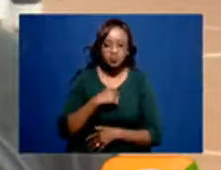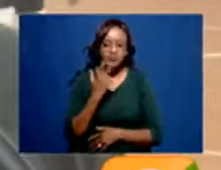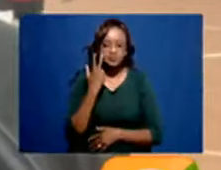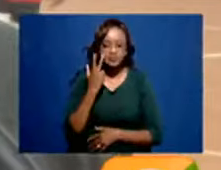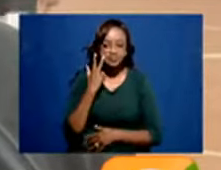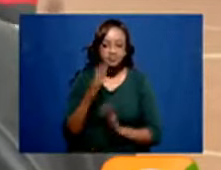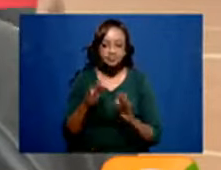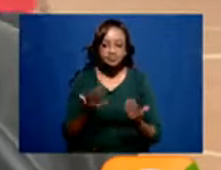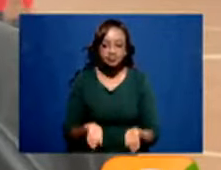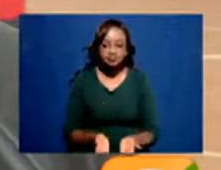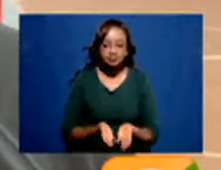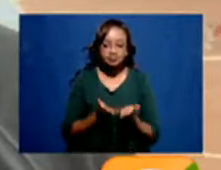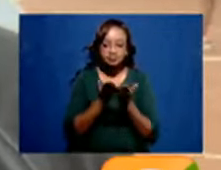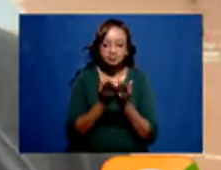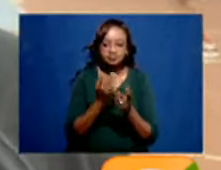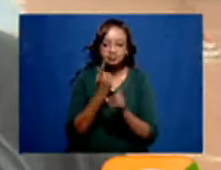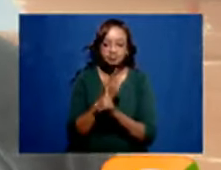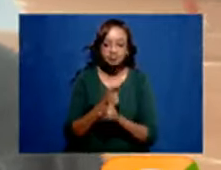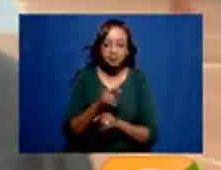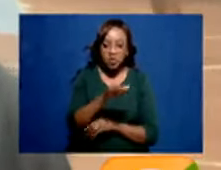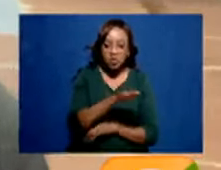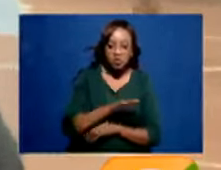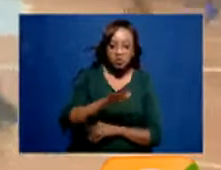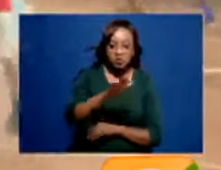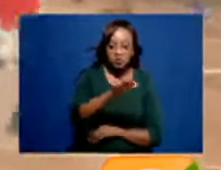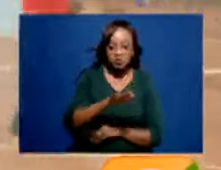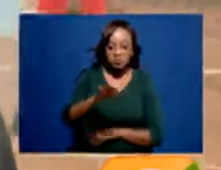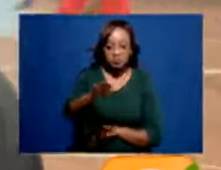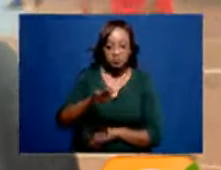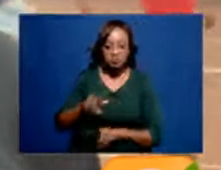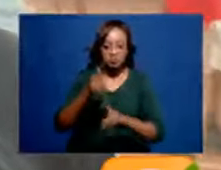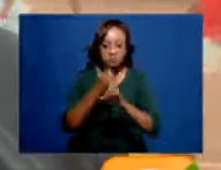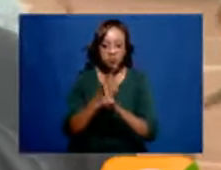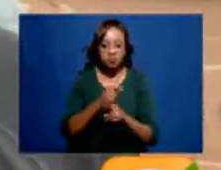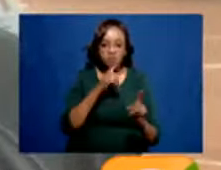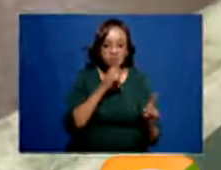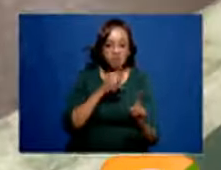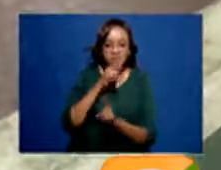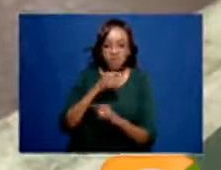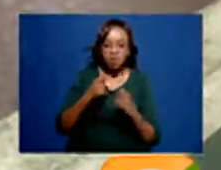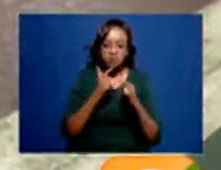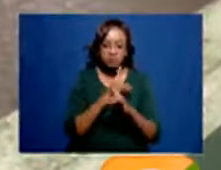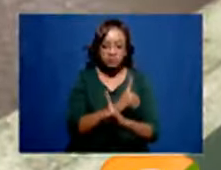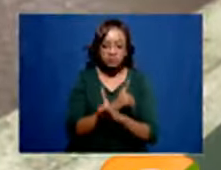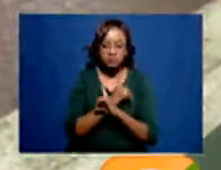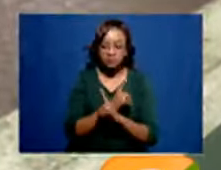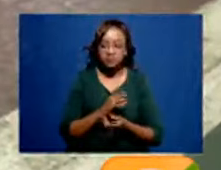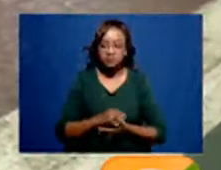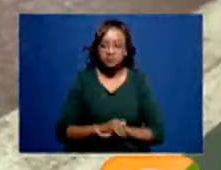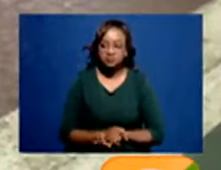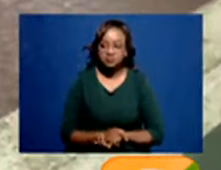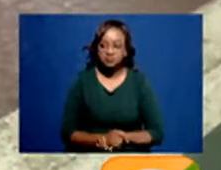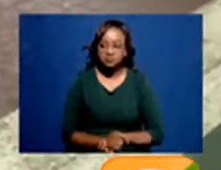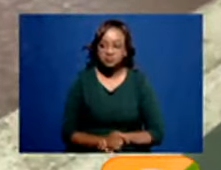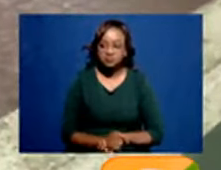on our zone and man-to-man defense.